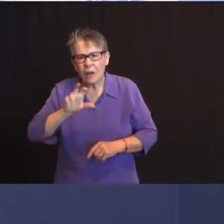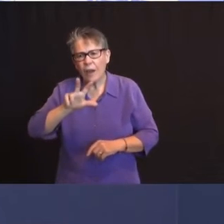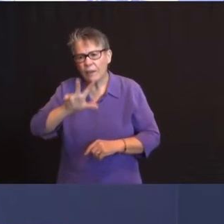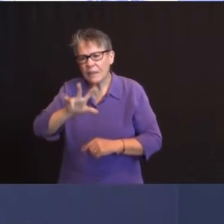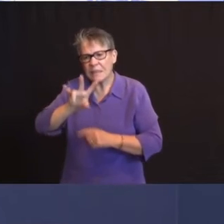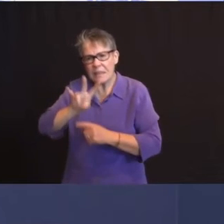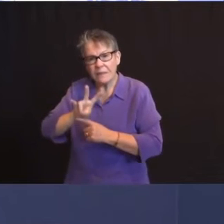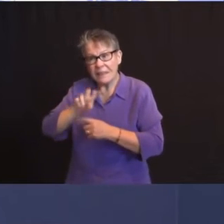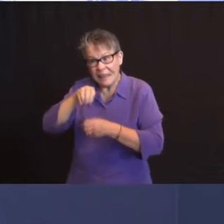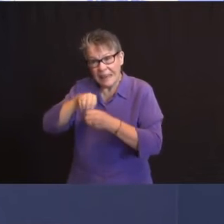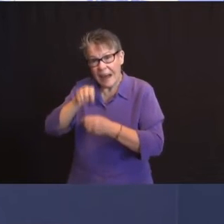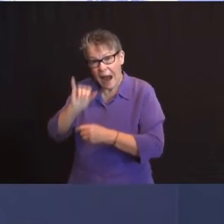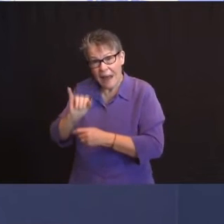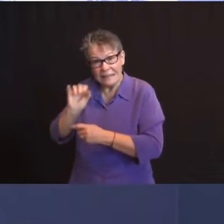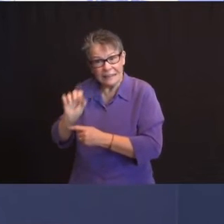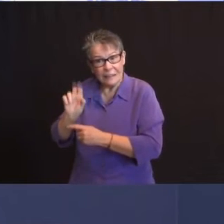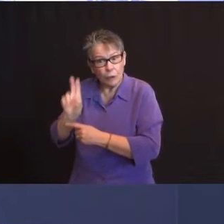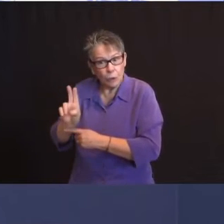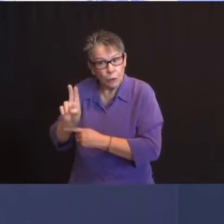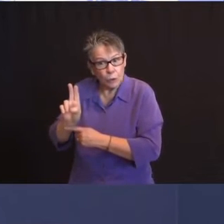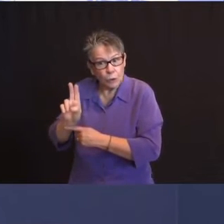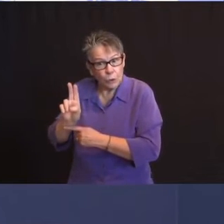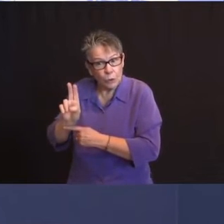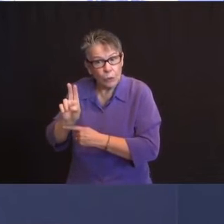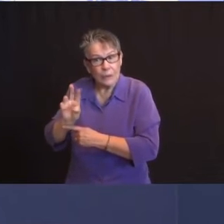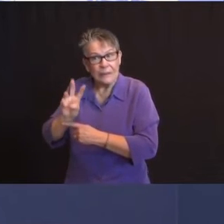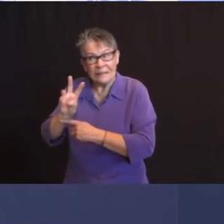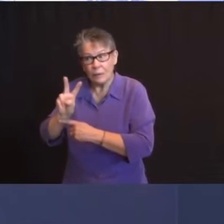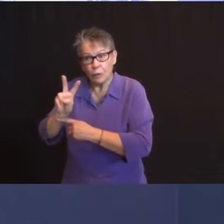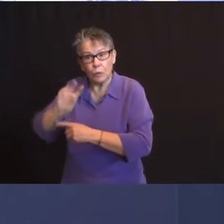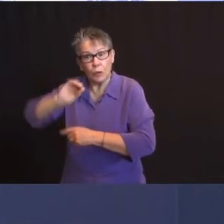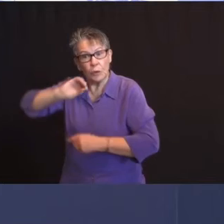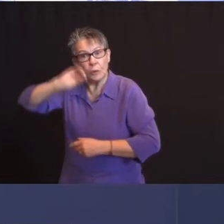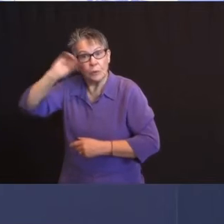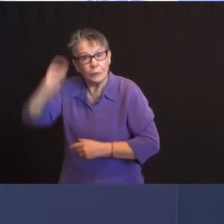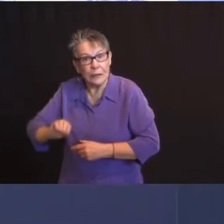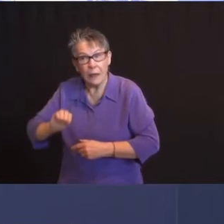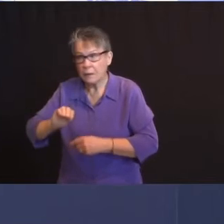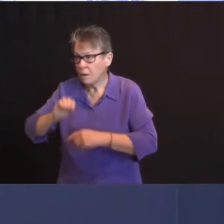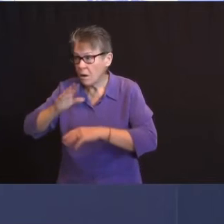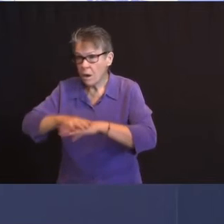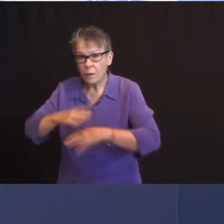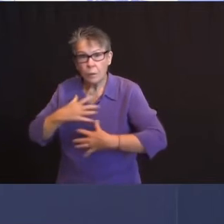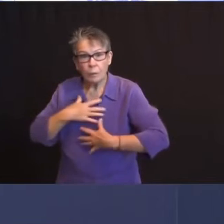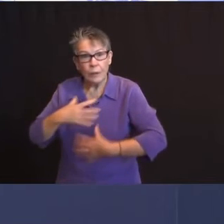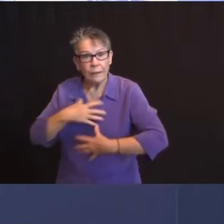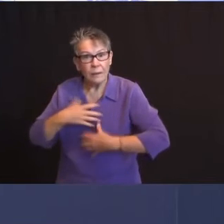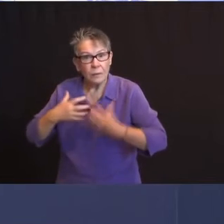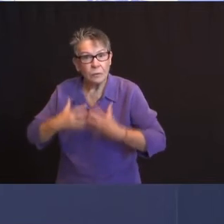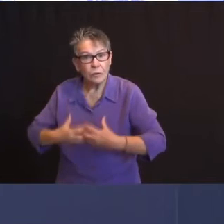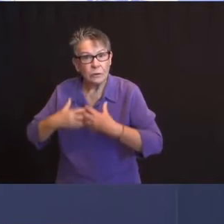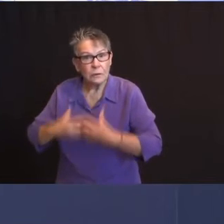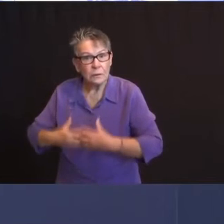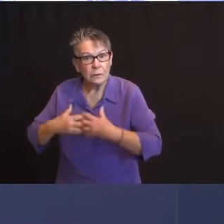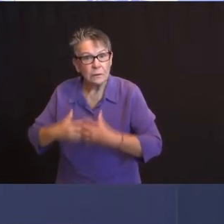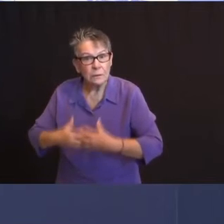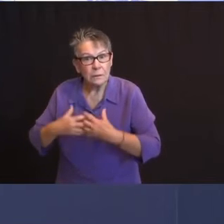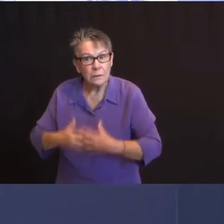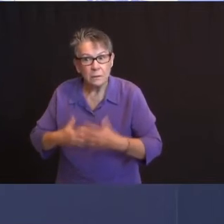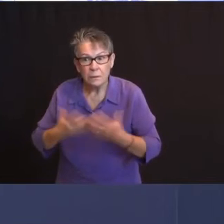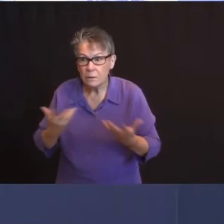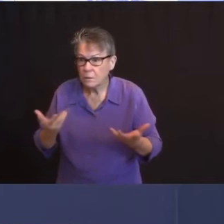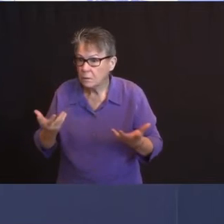on ventilators. There are no new reports of multisystem inflammatory syndrome in children. There are 63 total cases in the